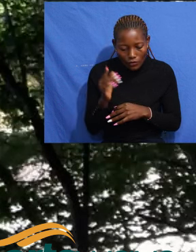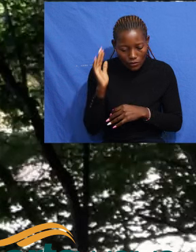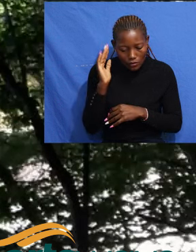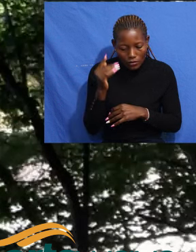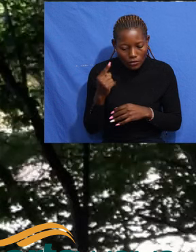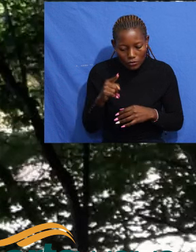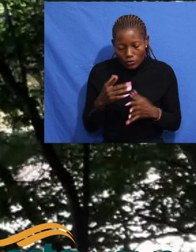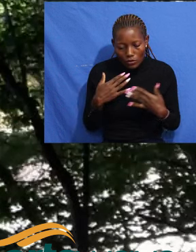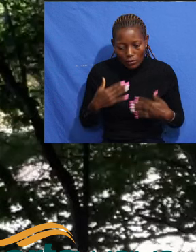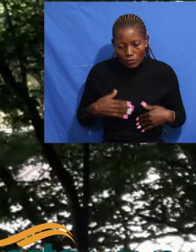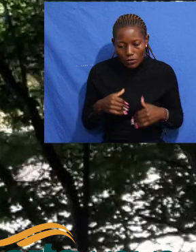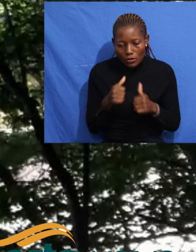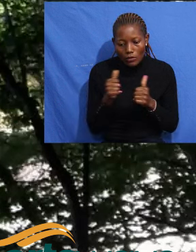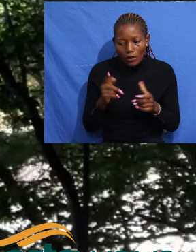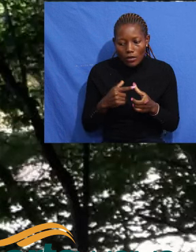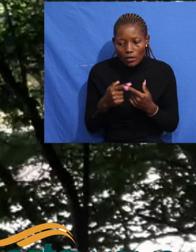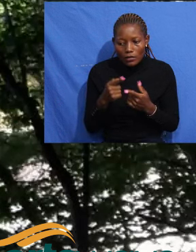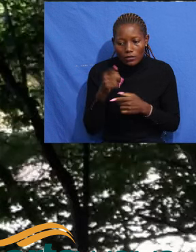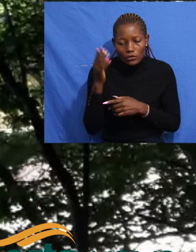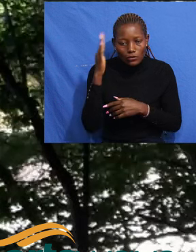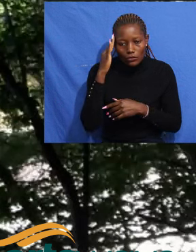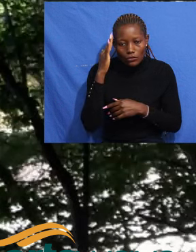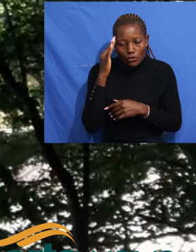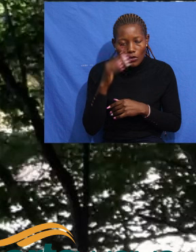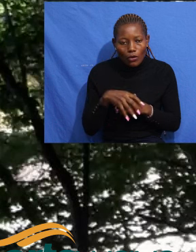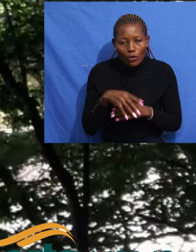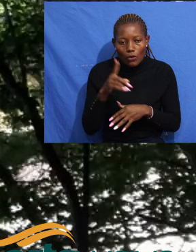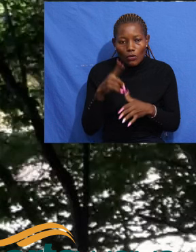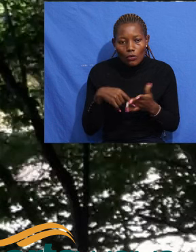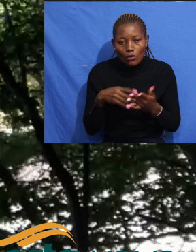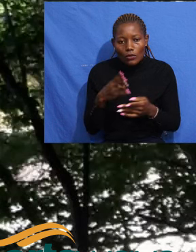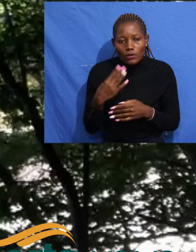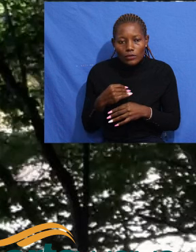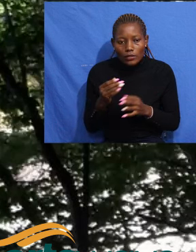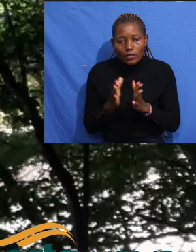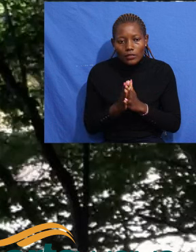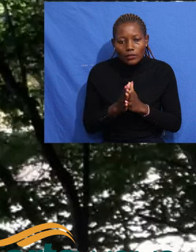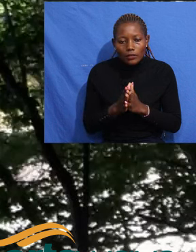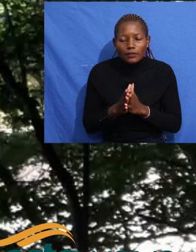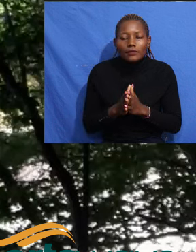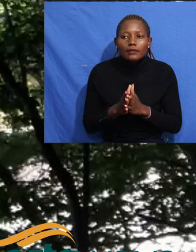you will know what is needed and what is not actually needed.